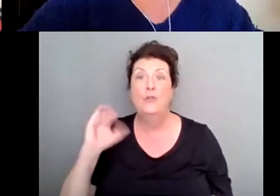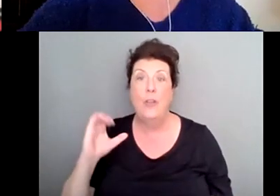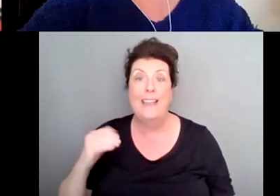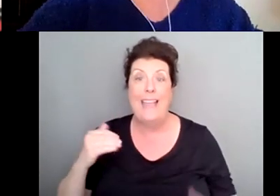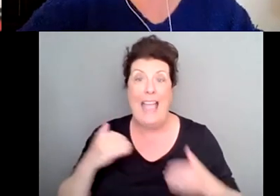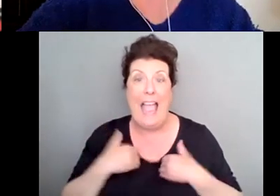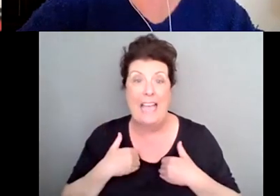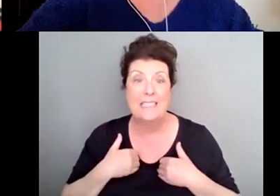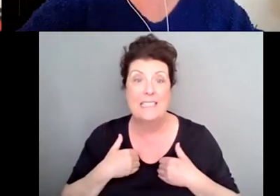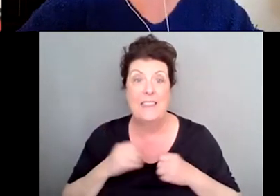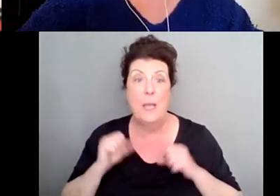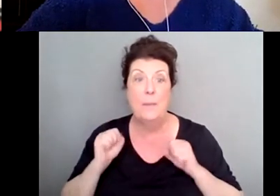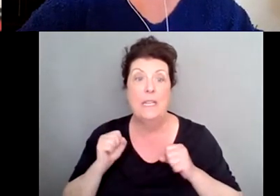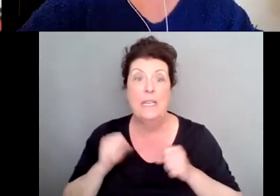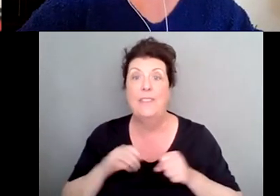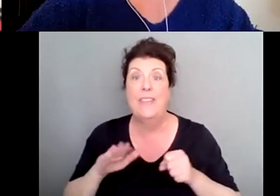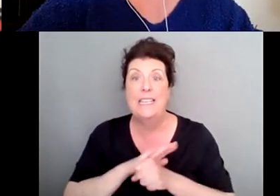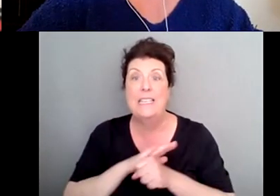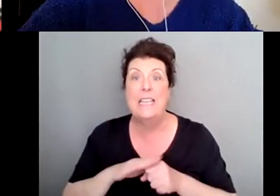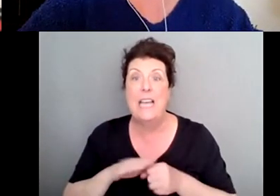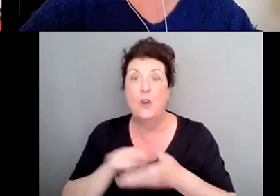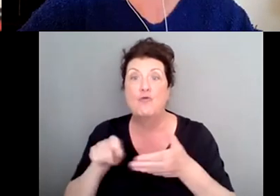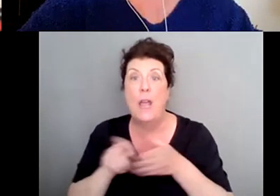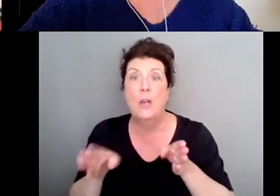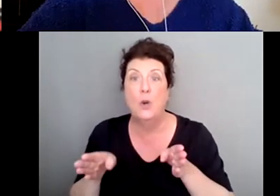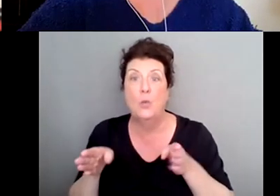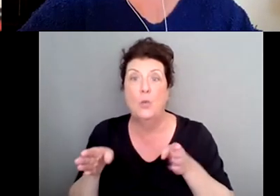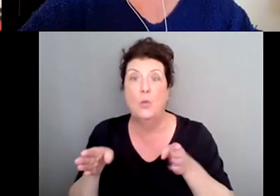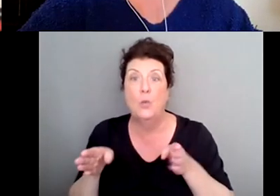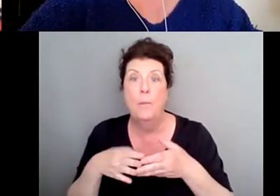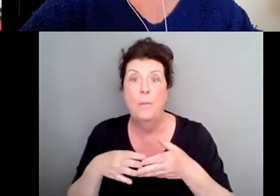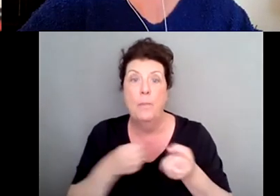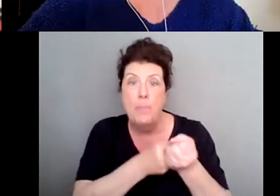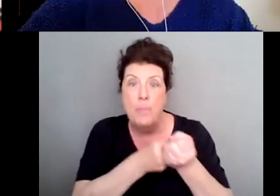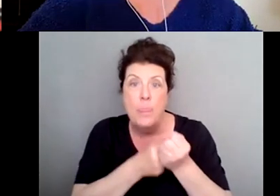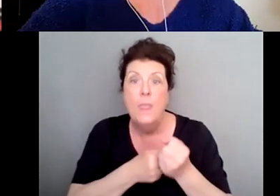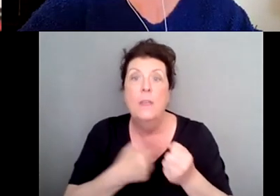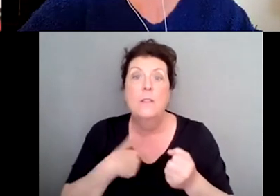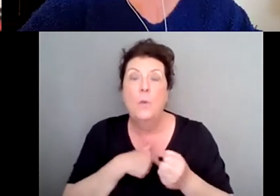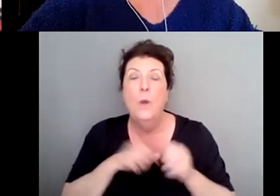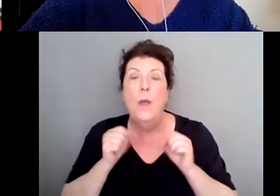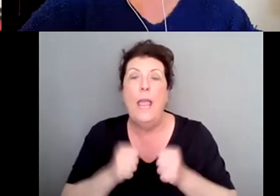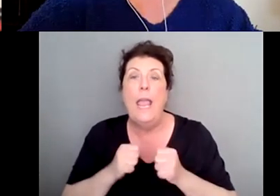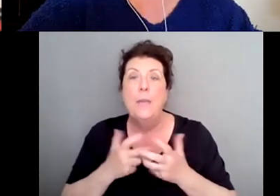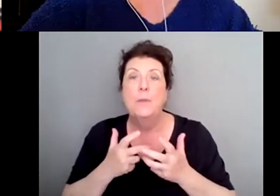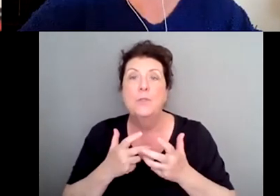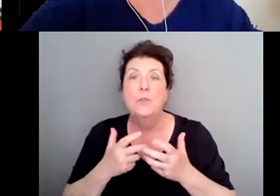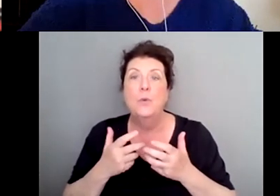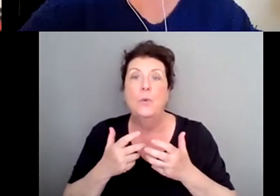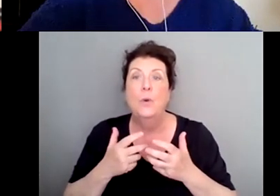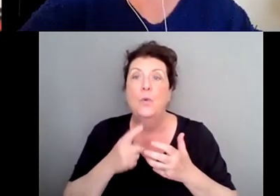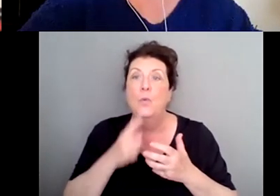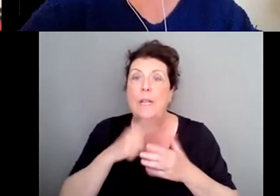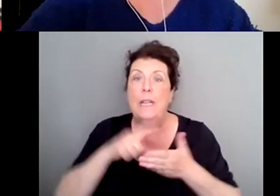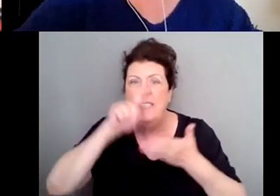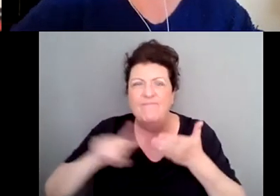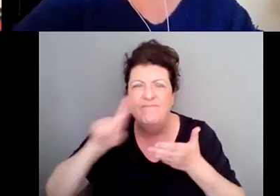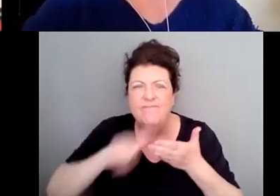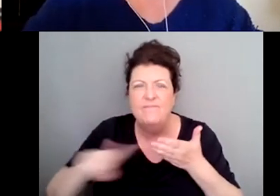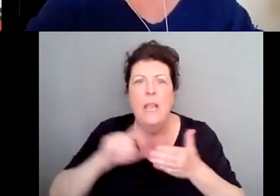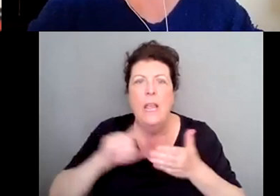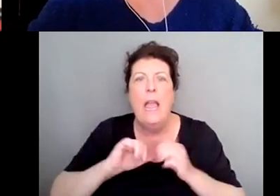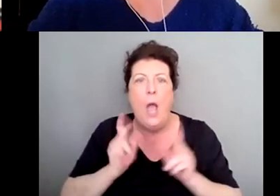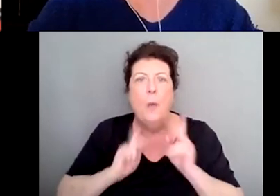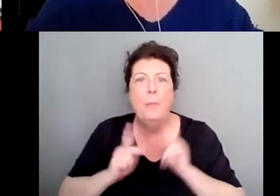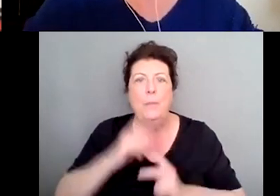And so we really got into on a very visceral level, um, how people experience grief, how it manifests itself. And one thing I learned that was